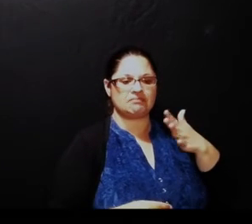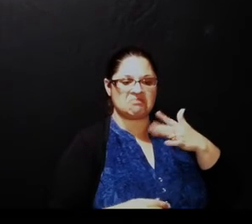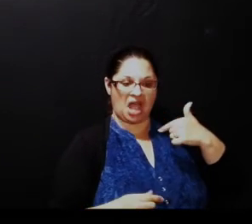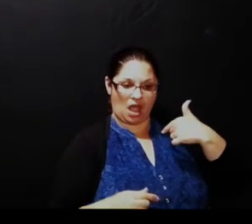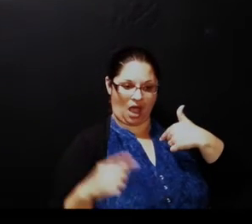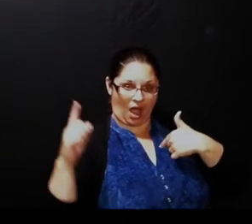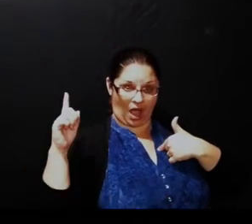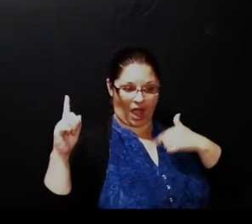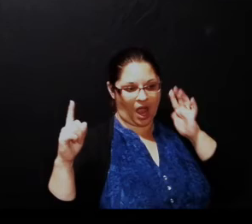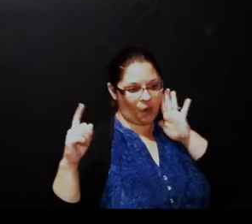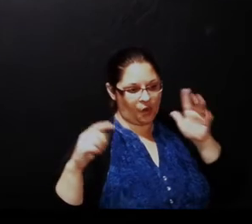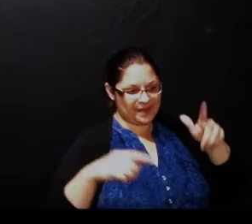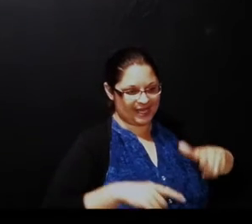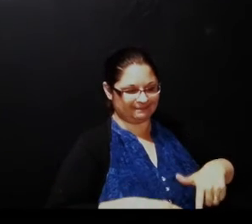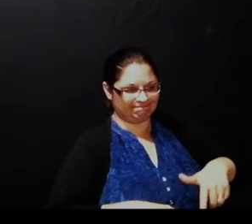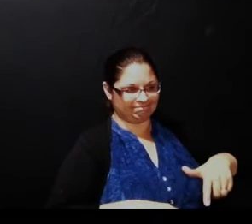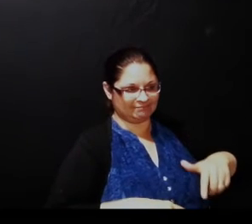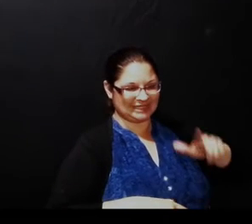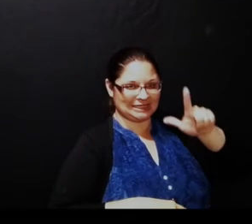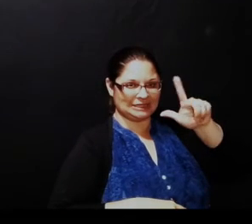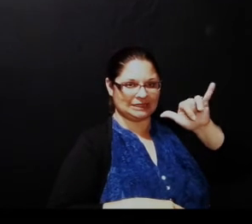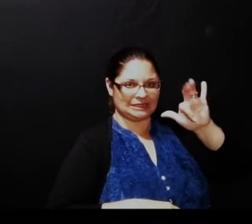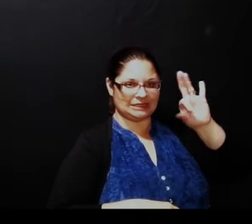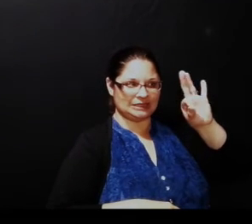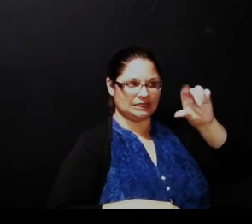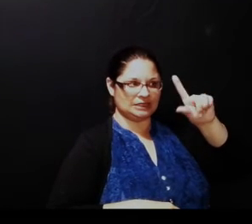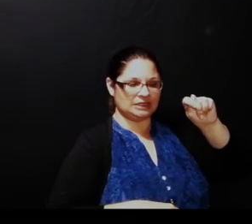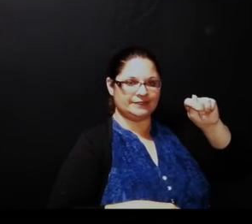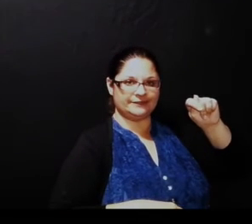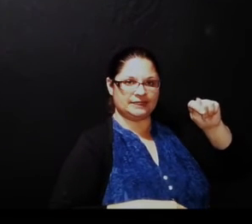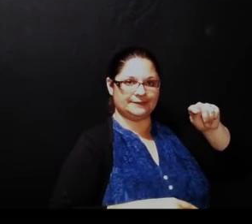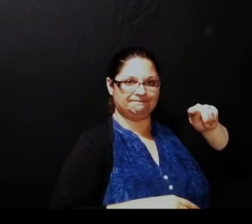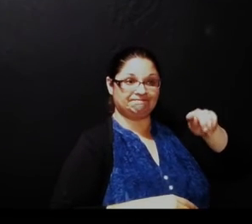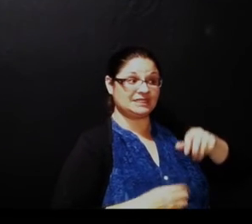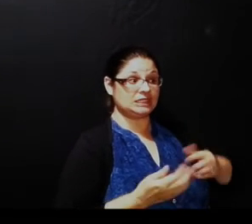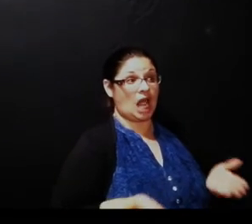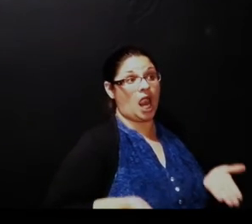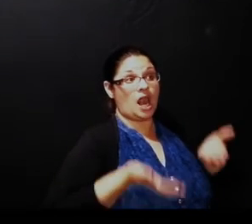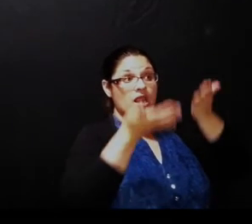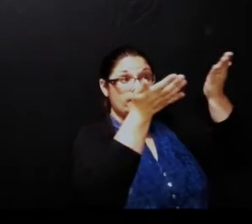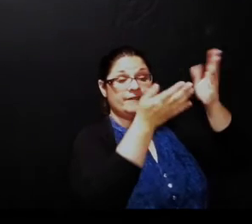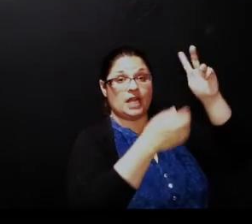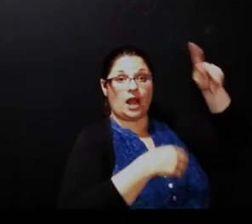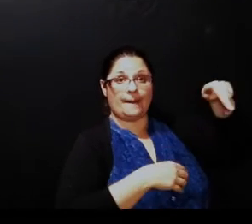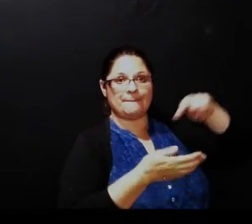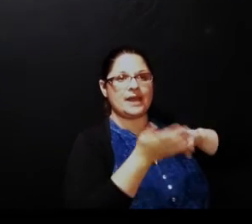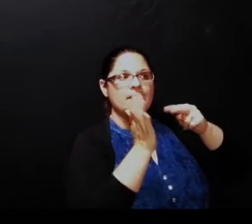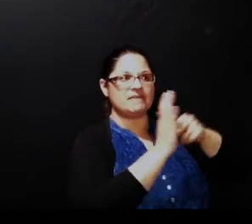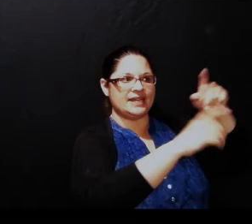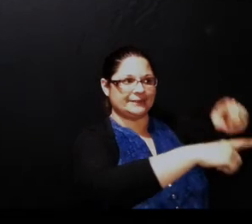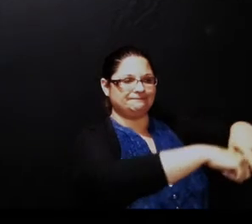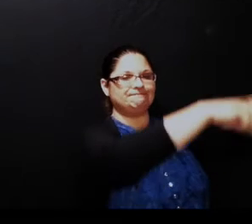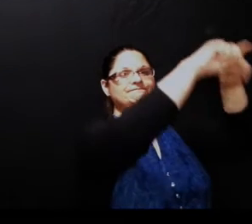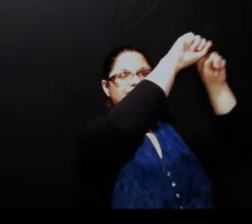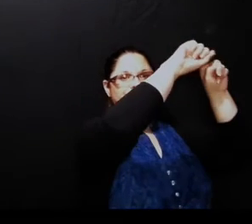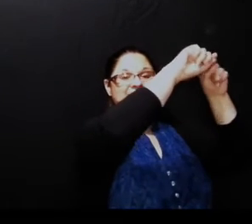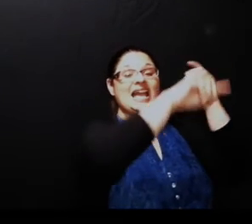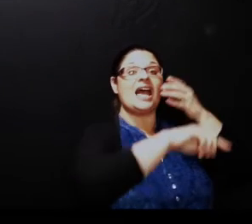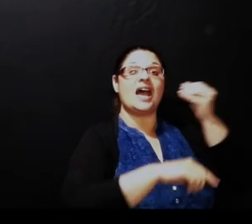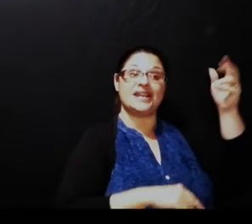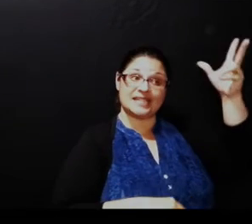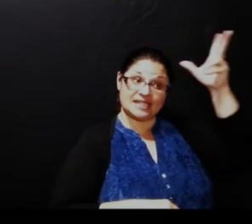won and Satan is going to be defeated. That's Jesus' words. Look at the last verse that we study today, verse